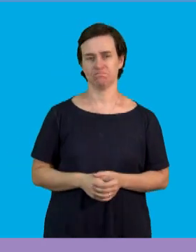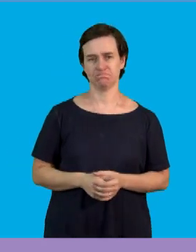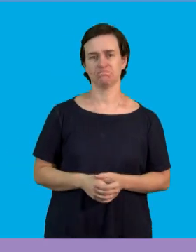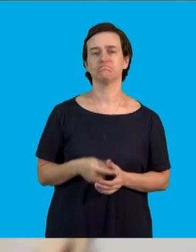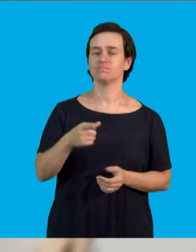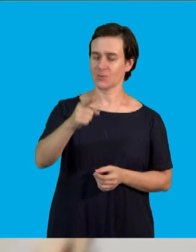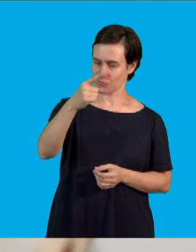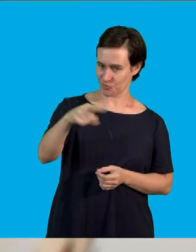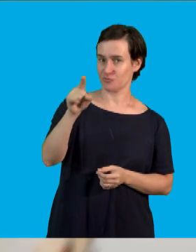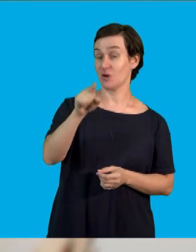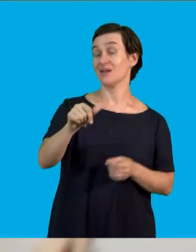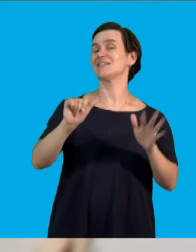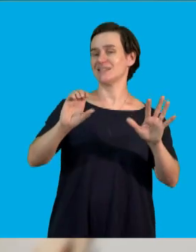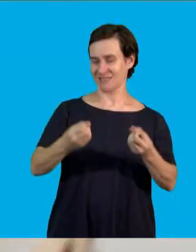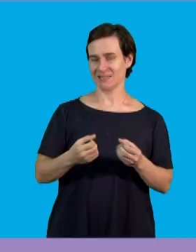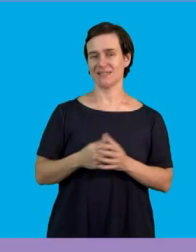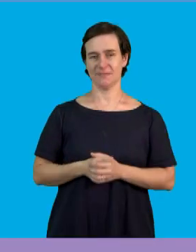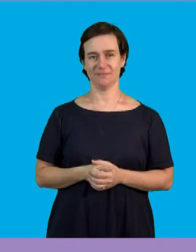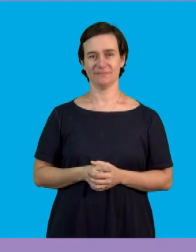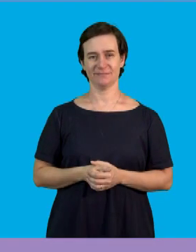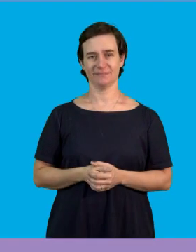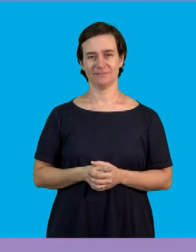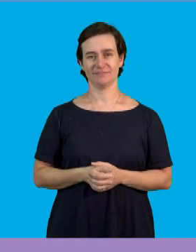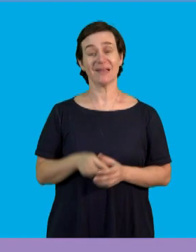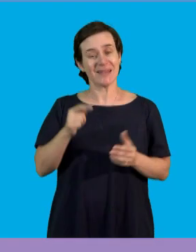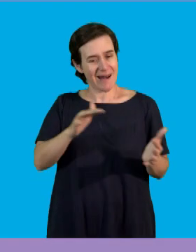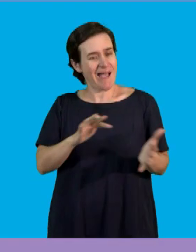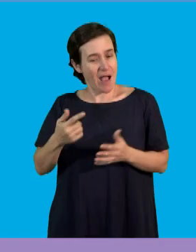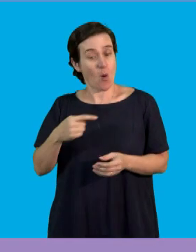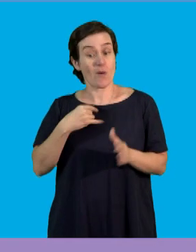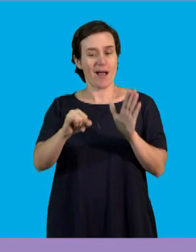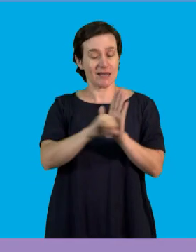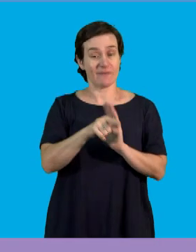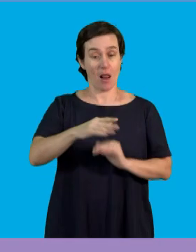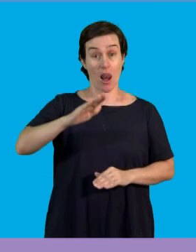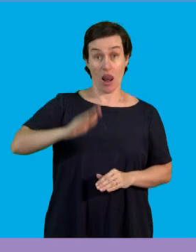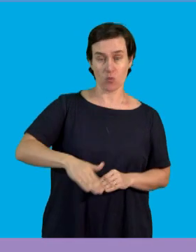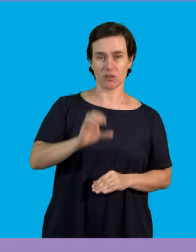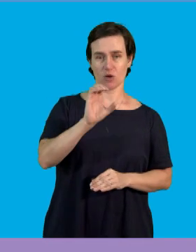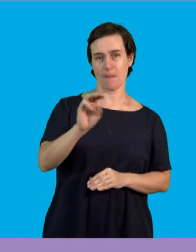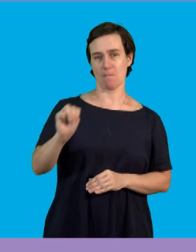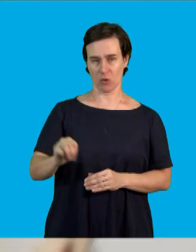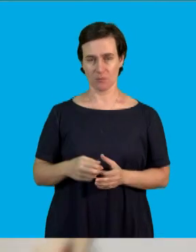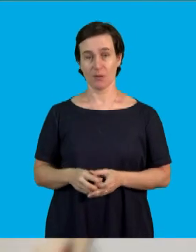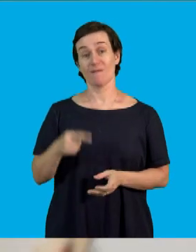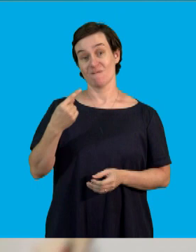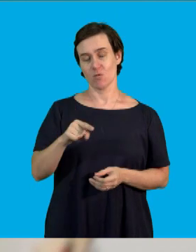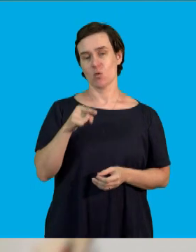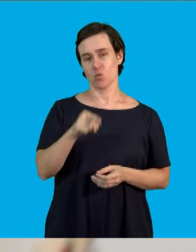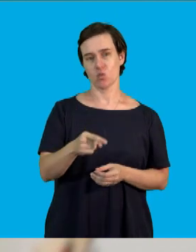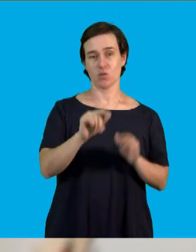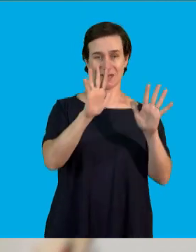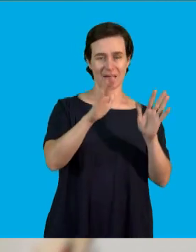one? You are correct. It is 60. And that is how we find the lowest common multiple